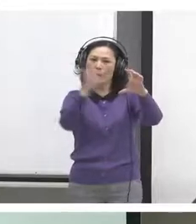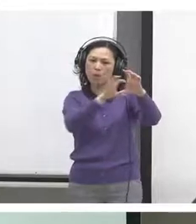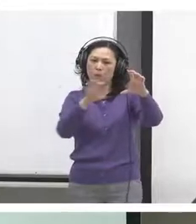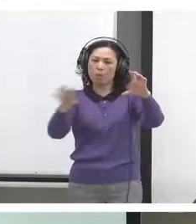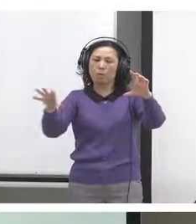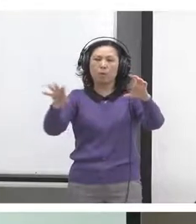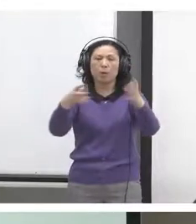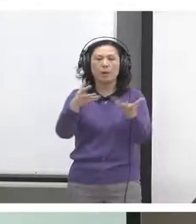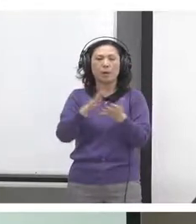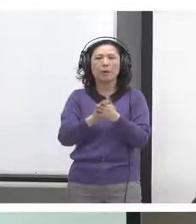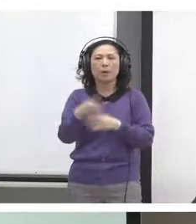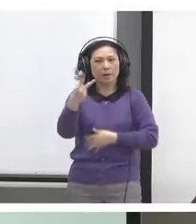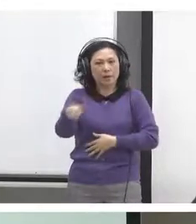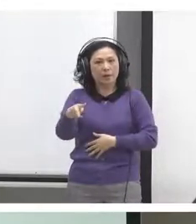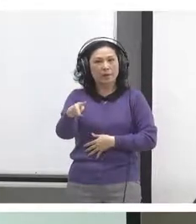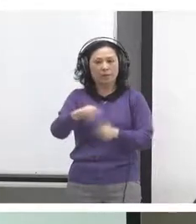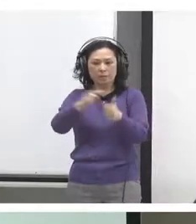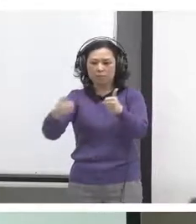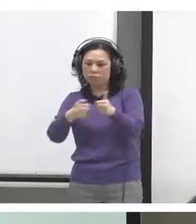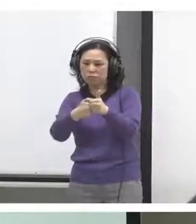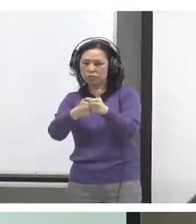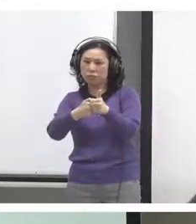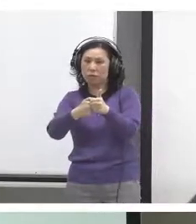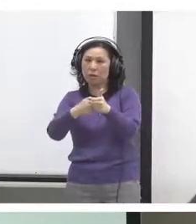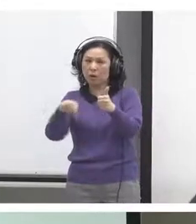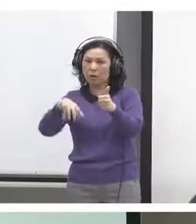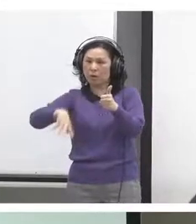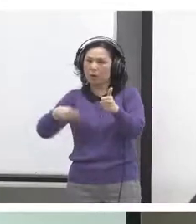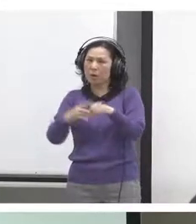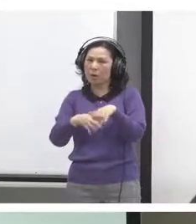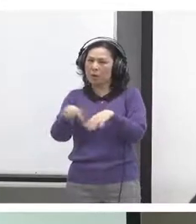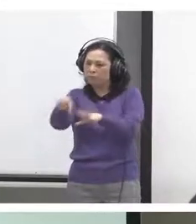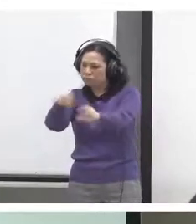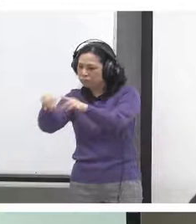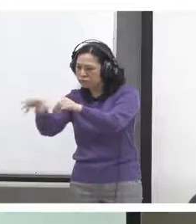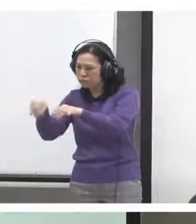search apps and chatbots for NPOs.